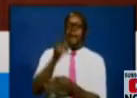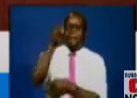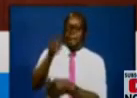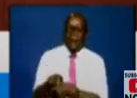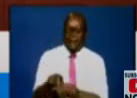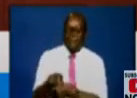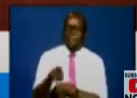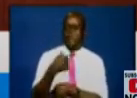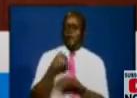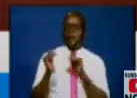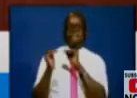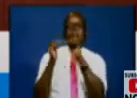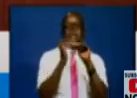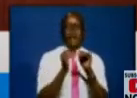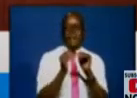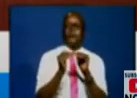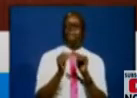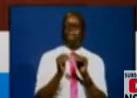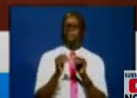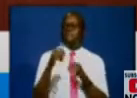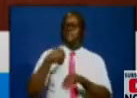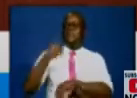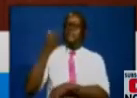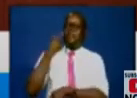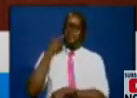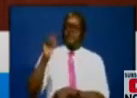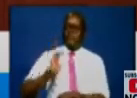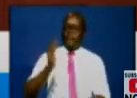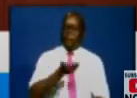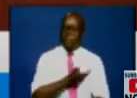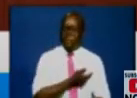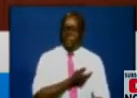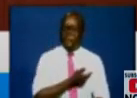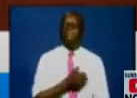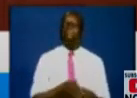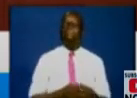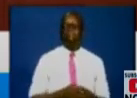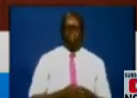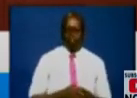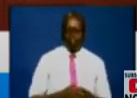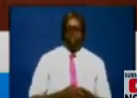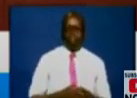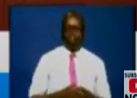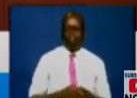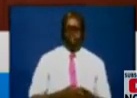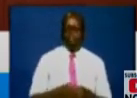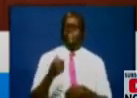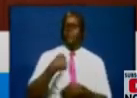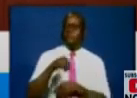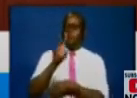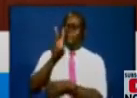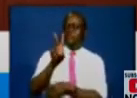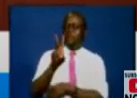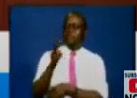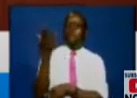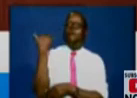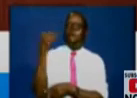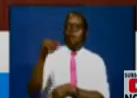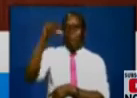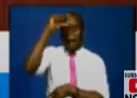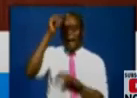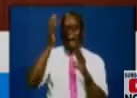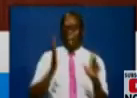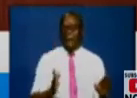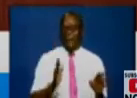fair hearing. When you look at the committee, Mr. Speaker, you have 2 former governors sitting in